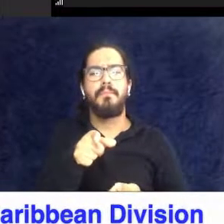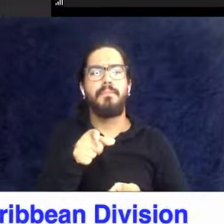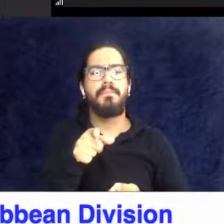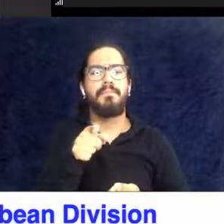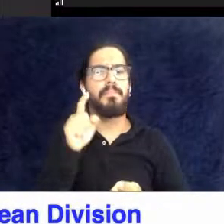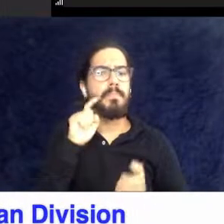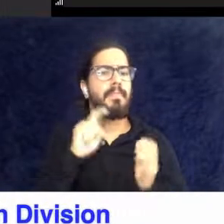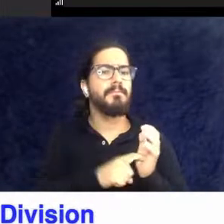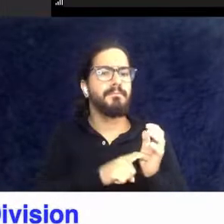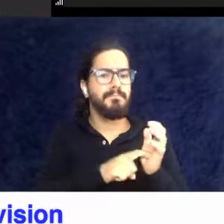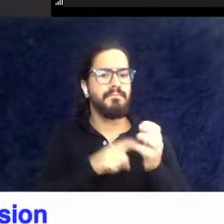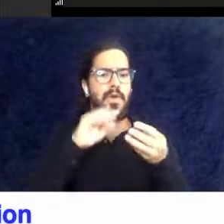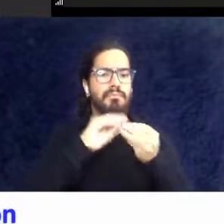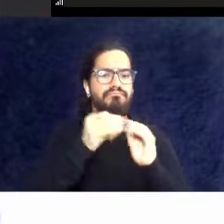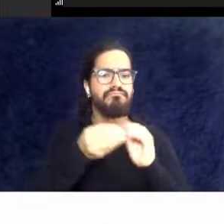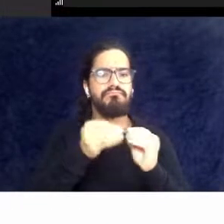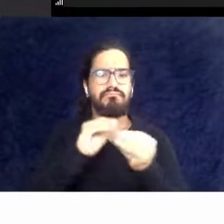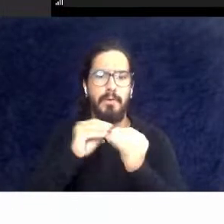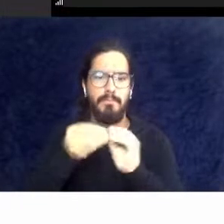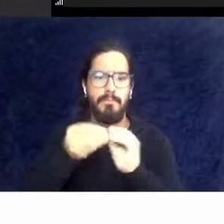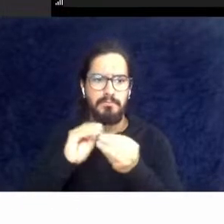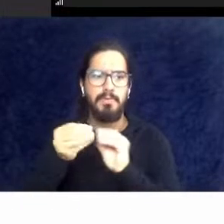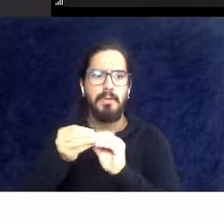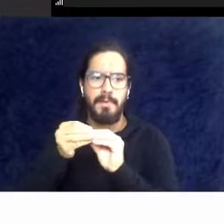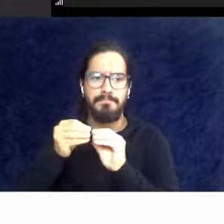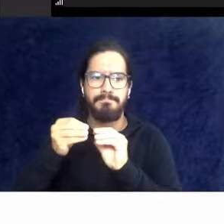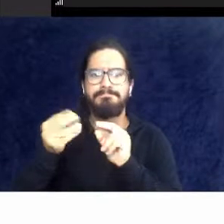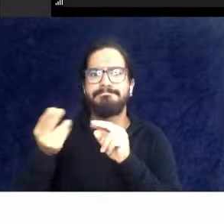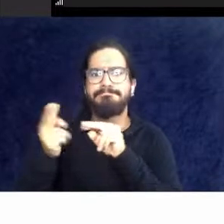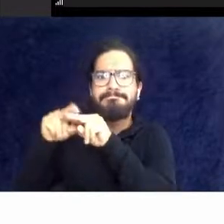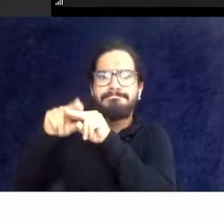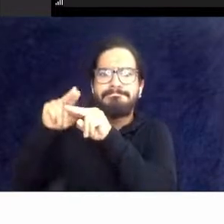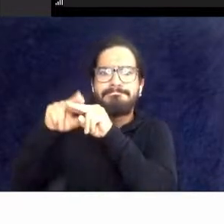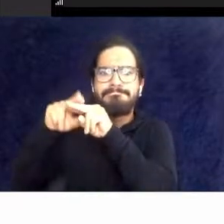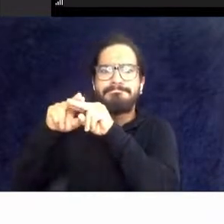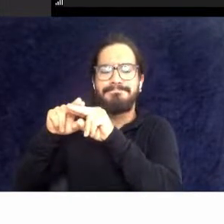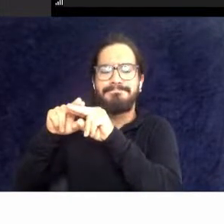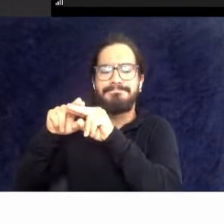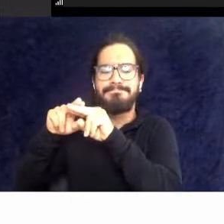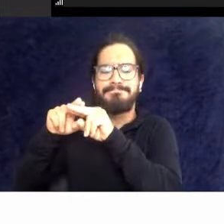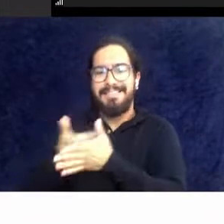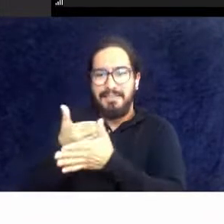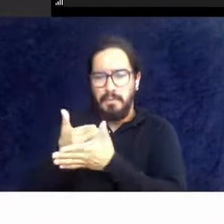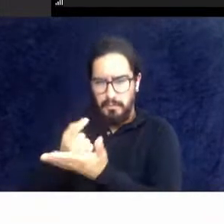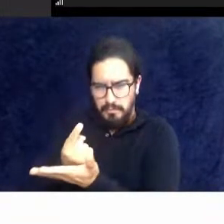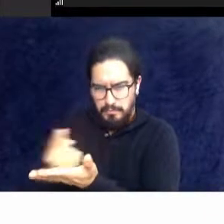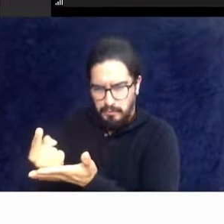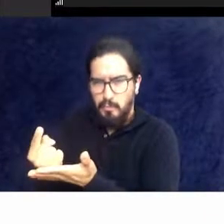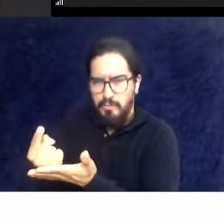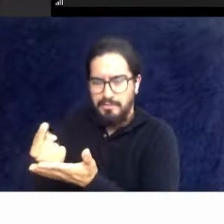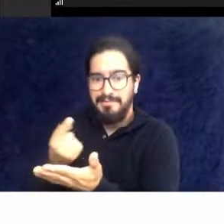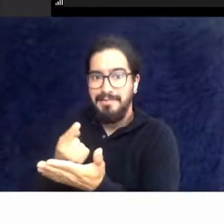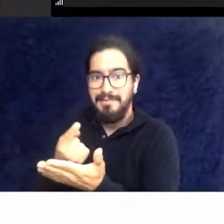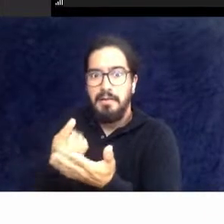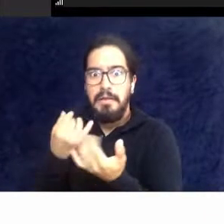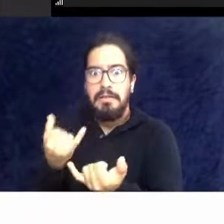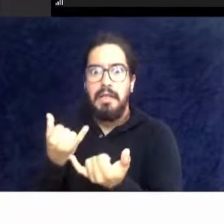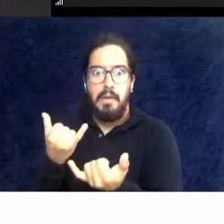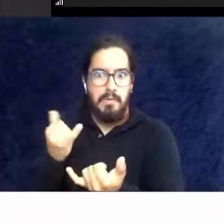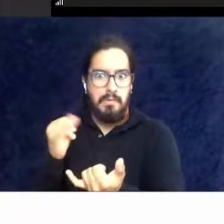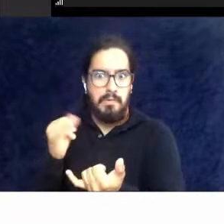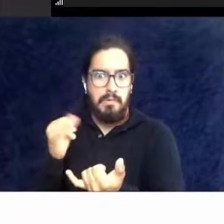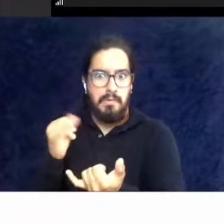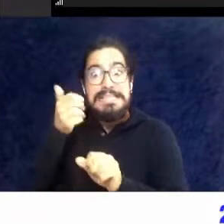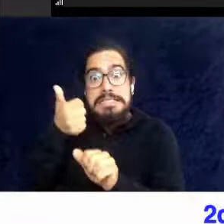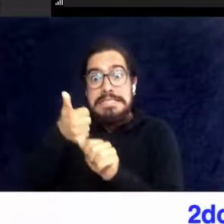of cases reported this week, with new cases now at 130,000 per day in the